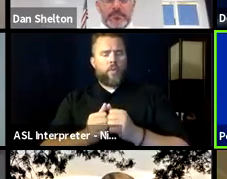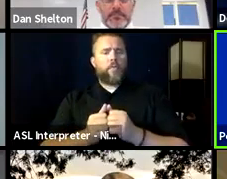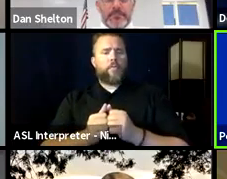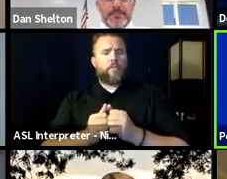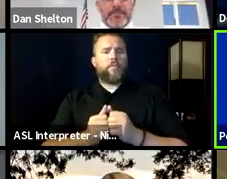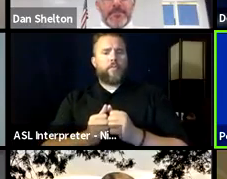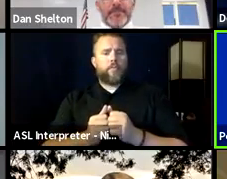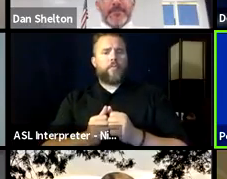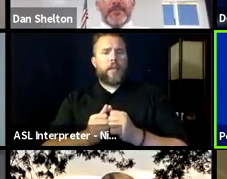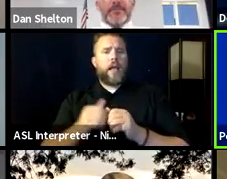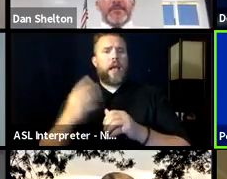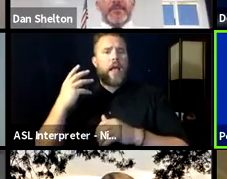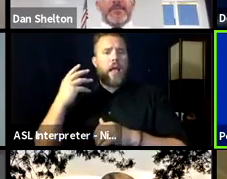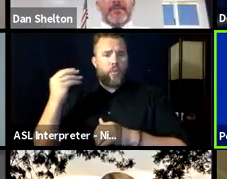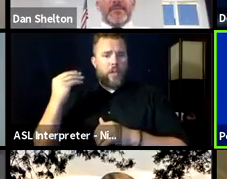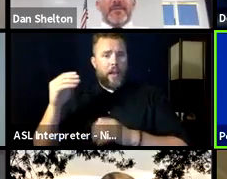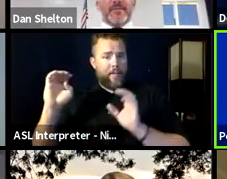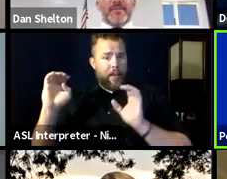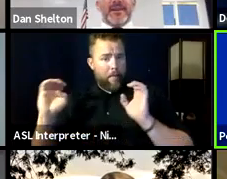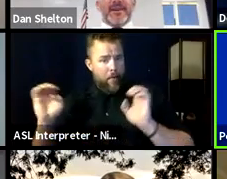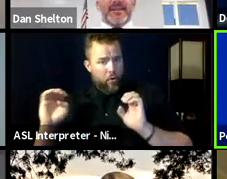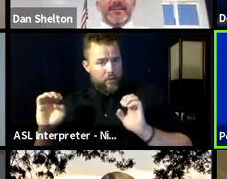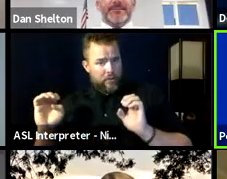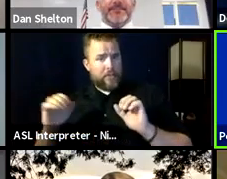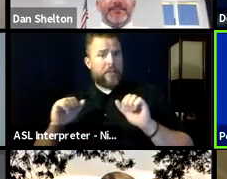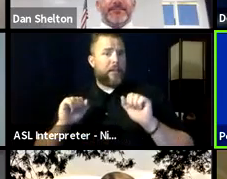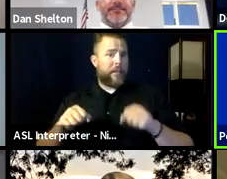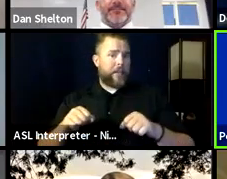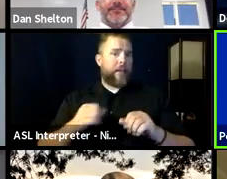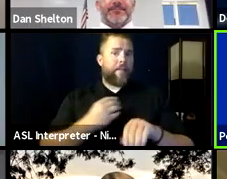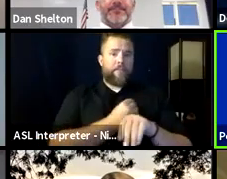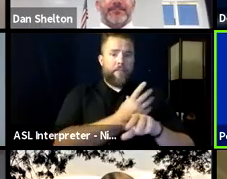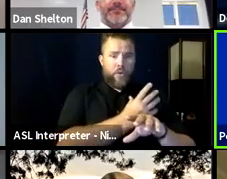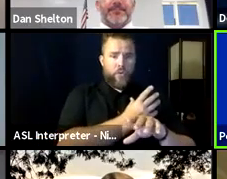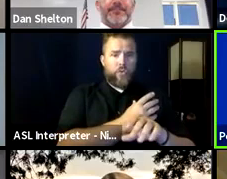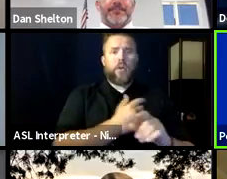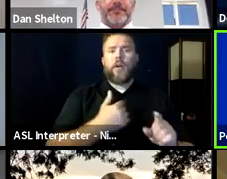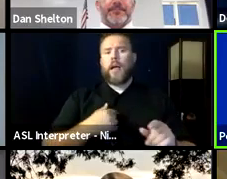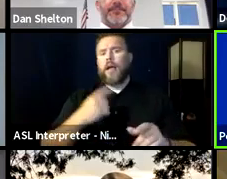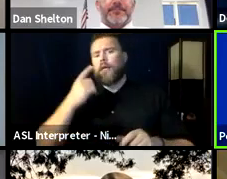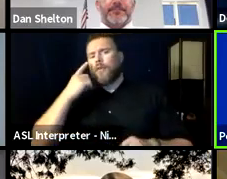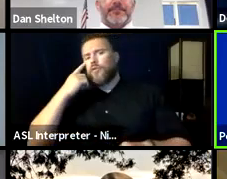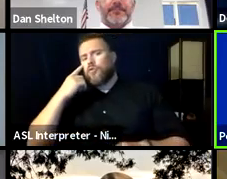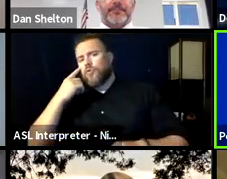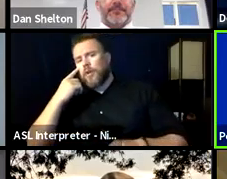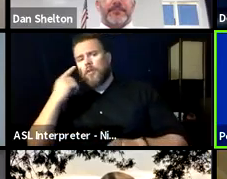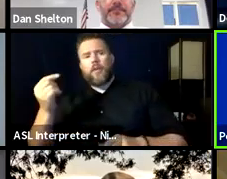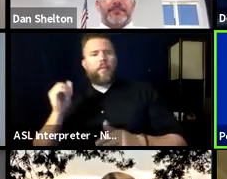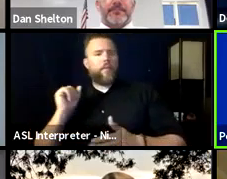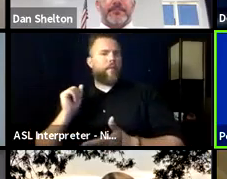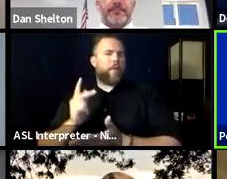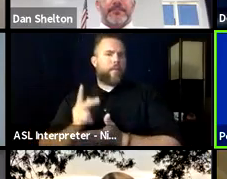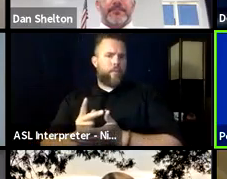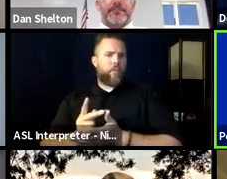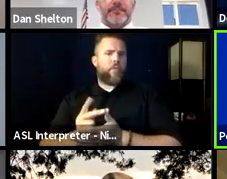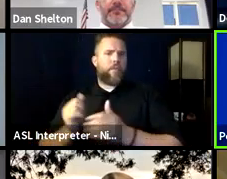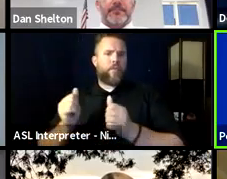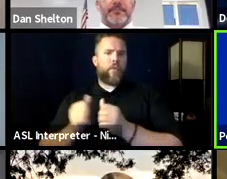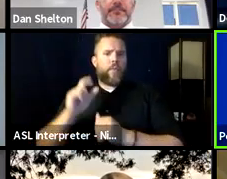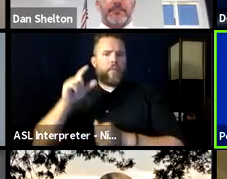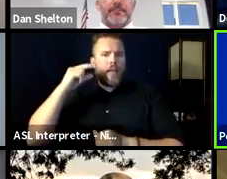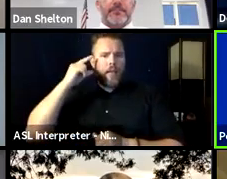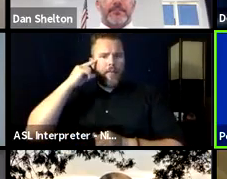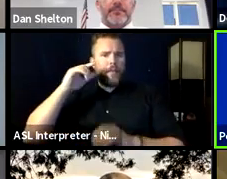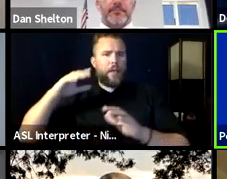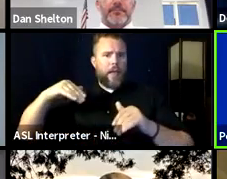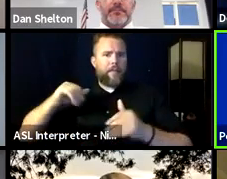of emergencies. And that legislation, and I haven't checked recently, at one time it was approved by the General Assembly, but Governor Carney hadn't signed it yet.